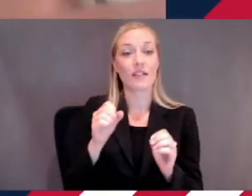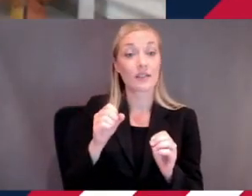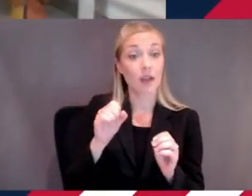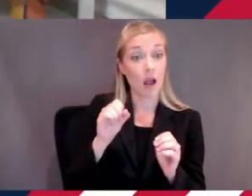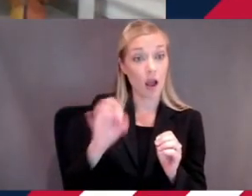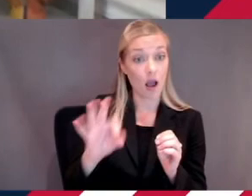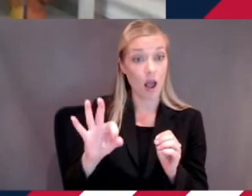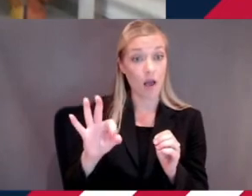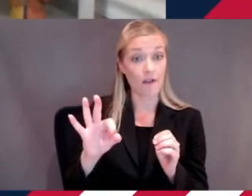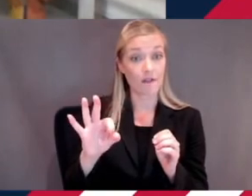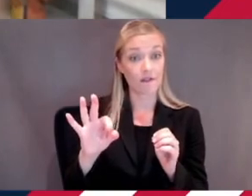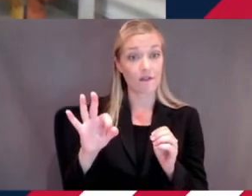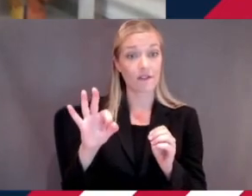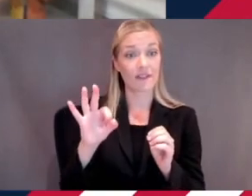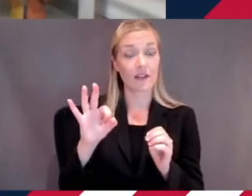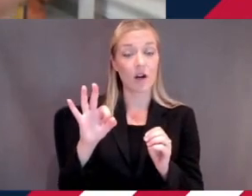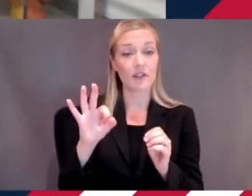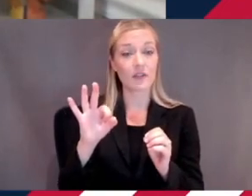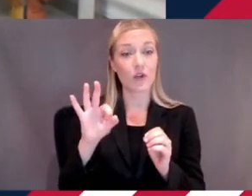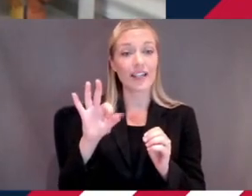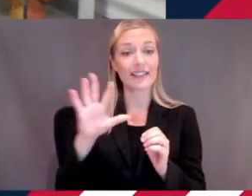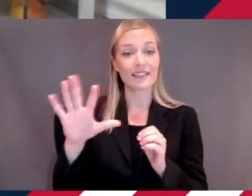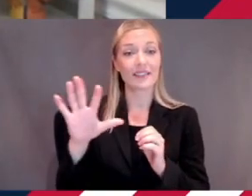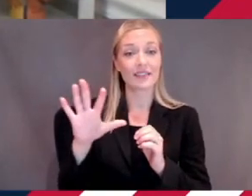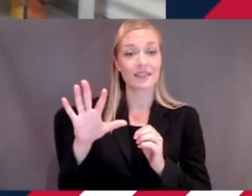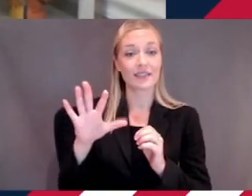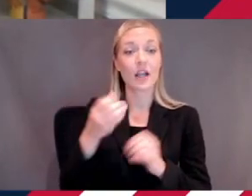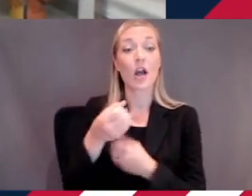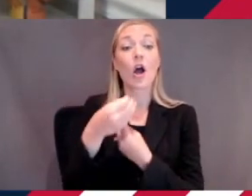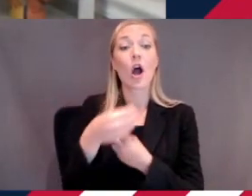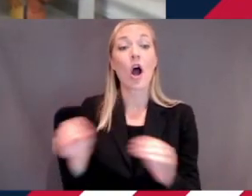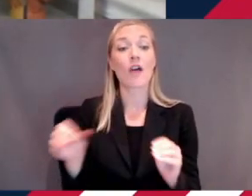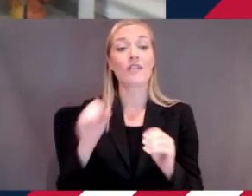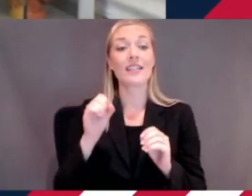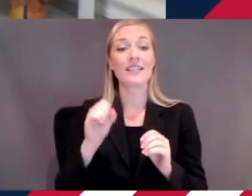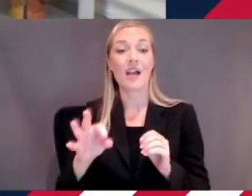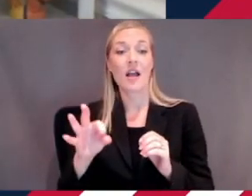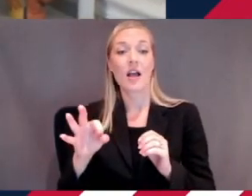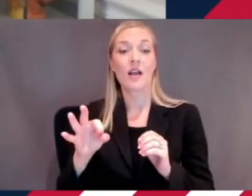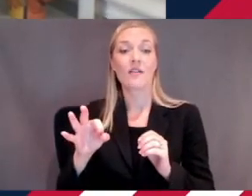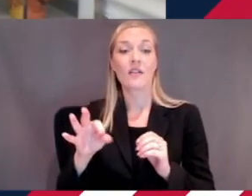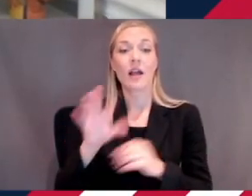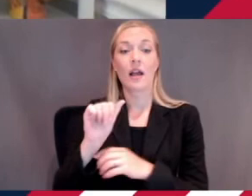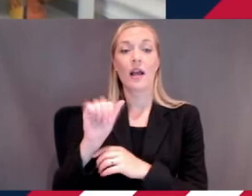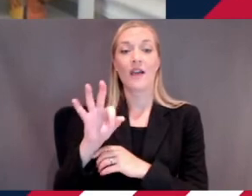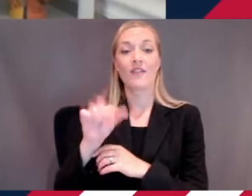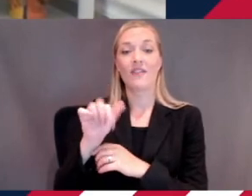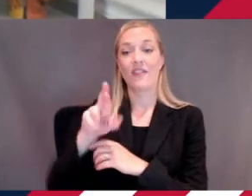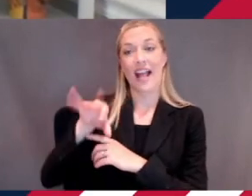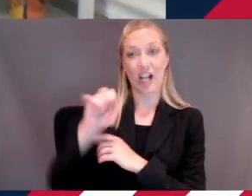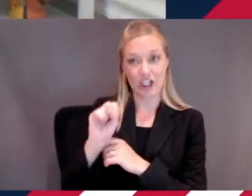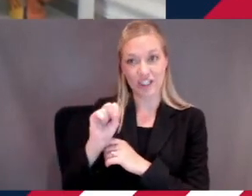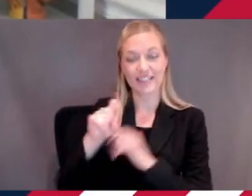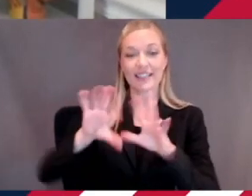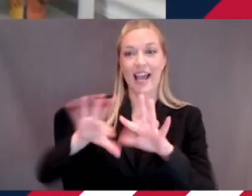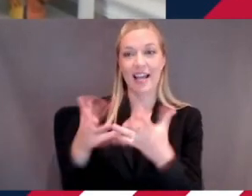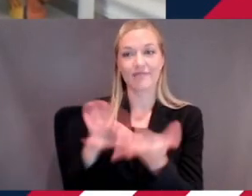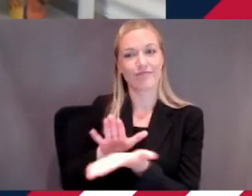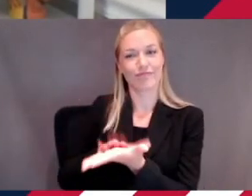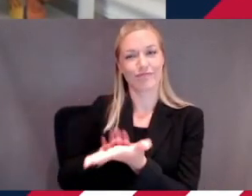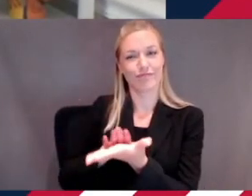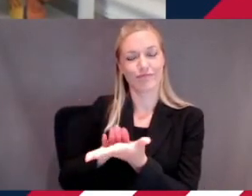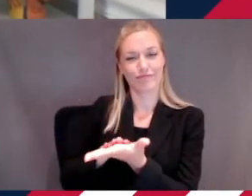applause. Yay. I know we can't hear you guys, but yay. Miles Fernandez runs the office of the